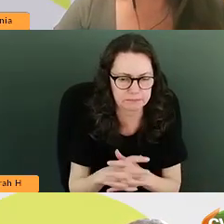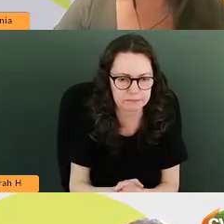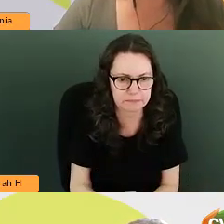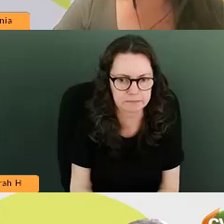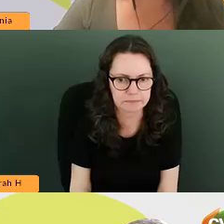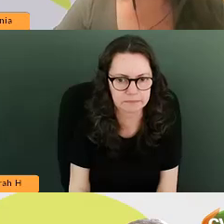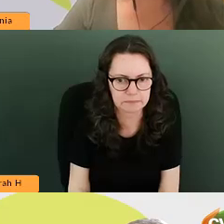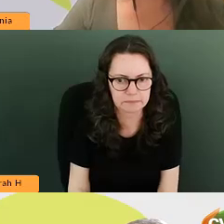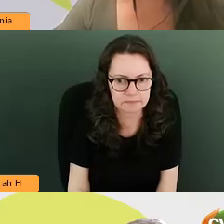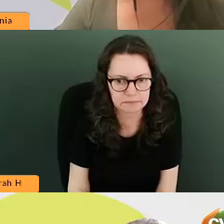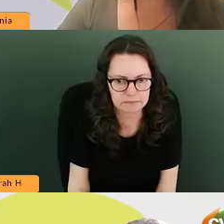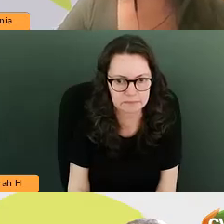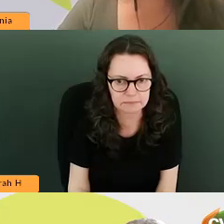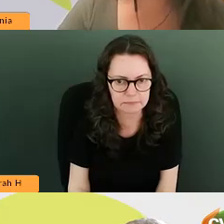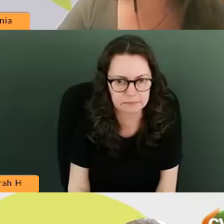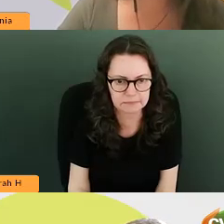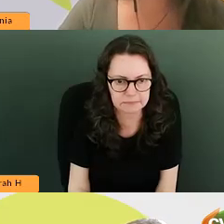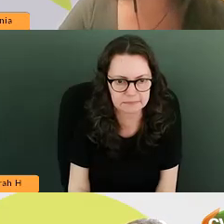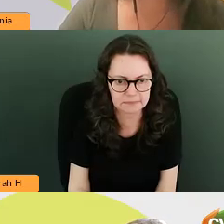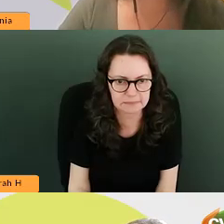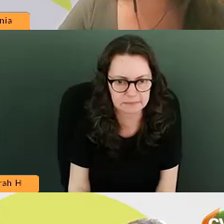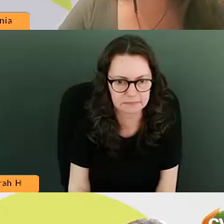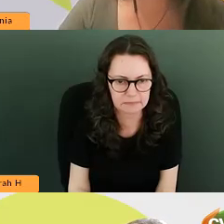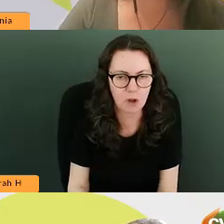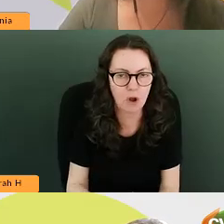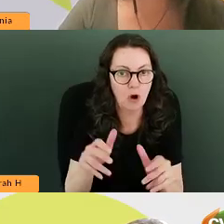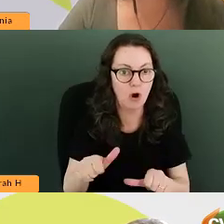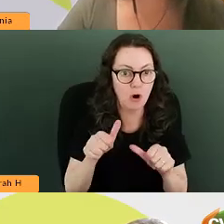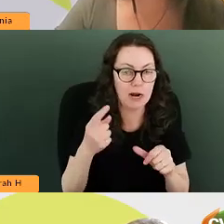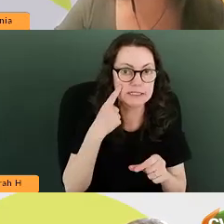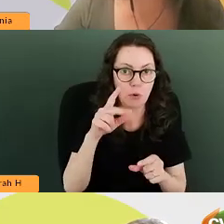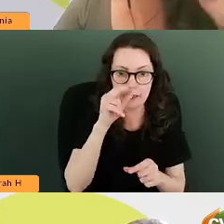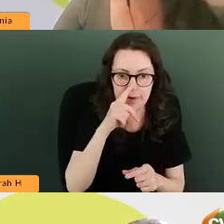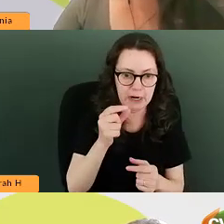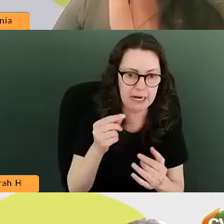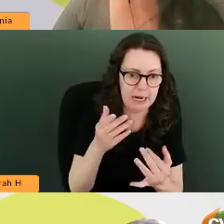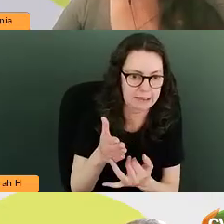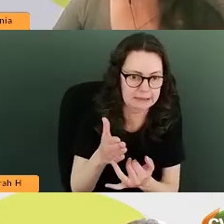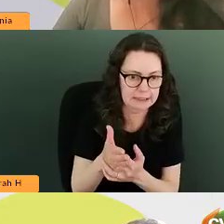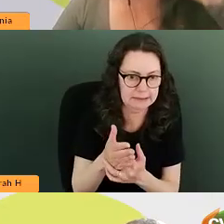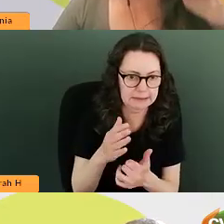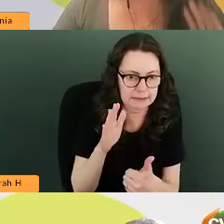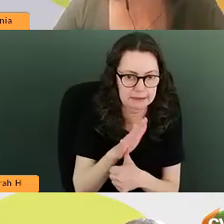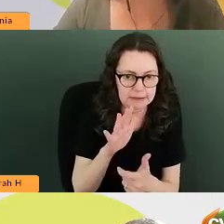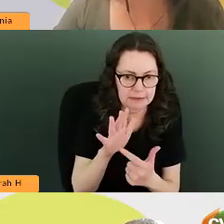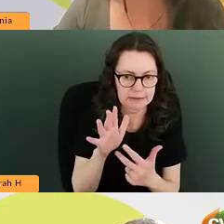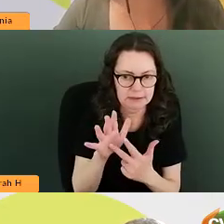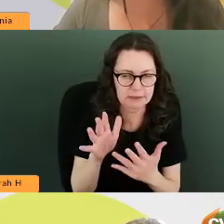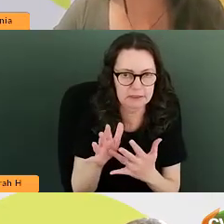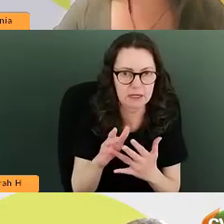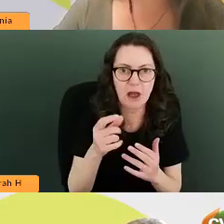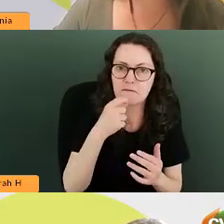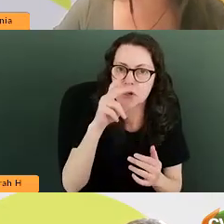When I go back to the young people resources, we also had a range of young people write